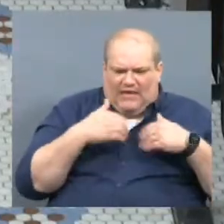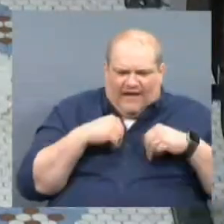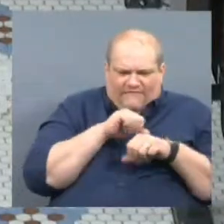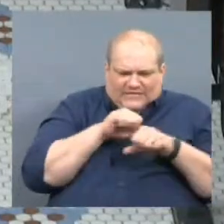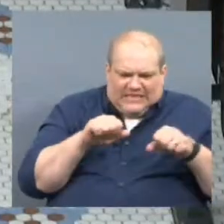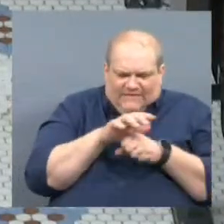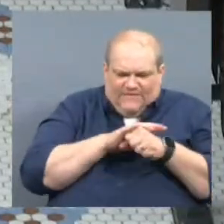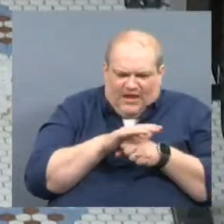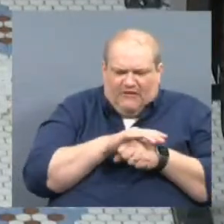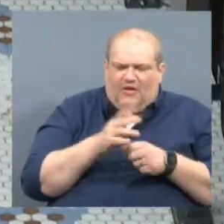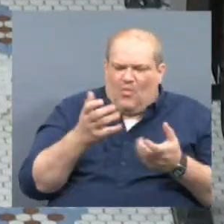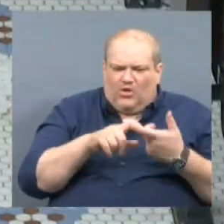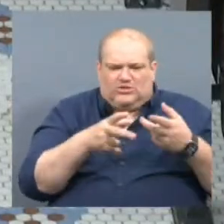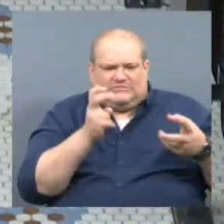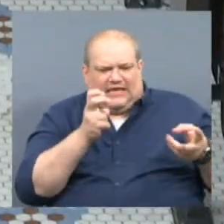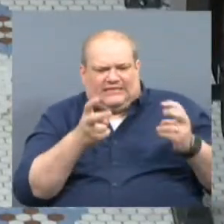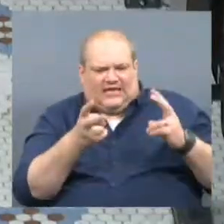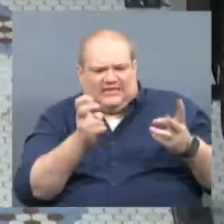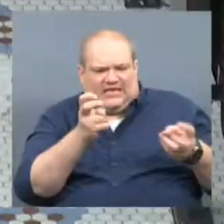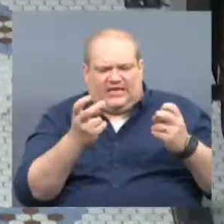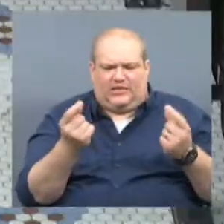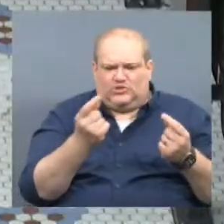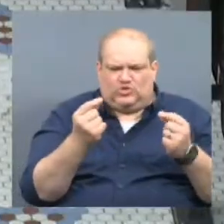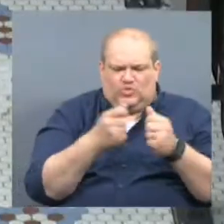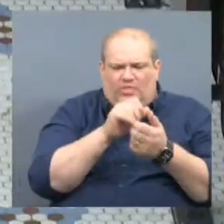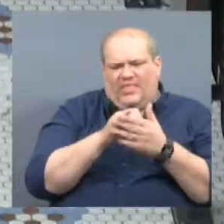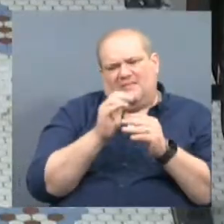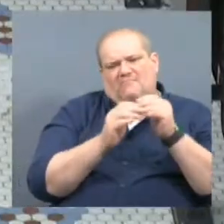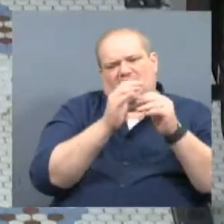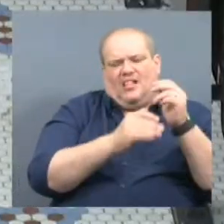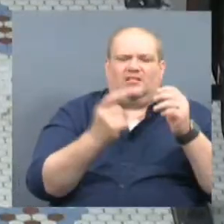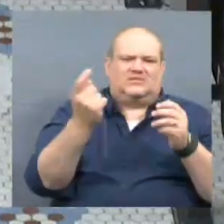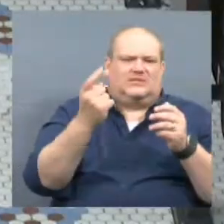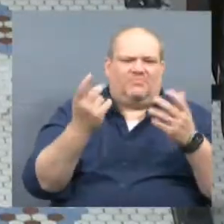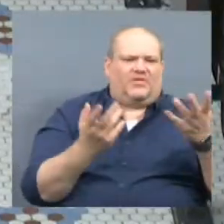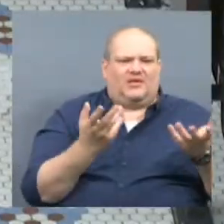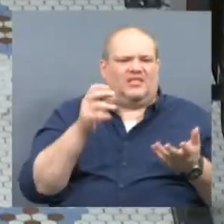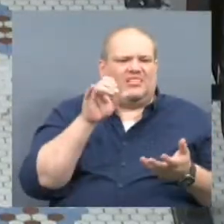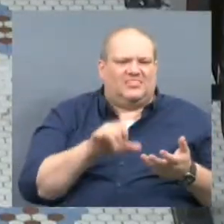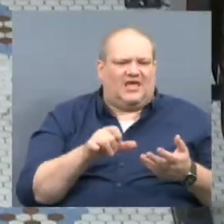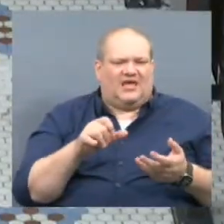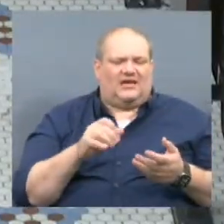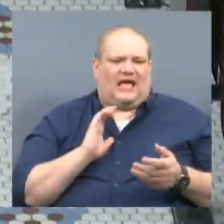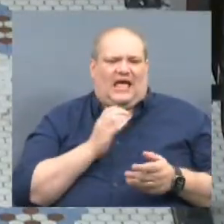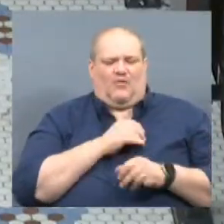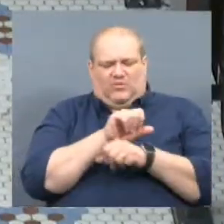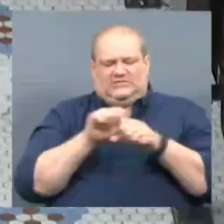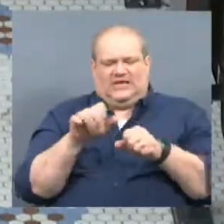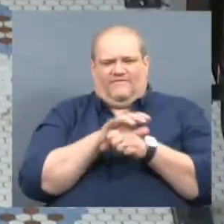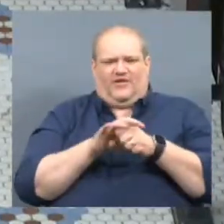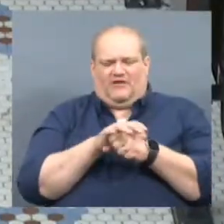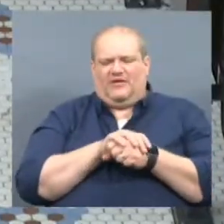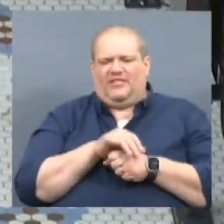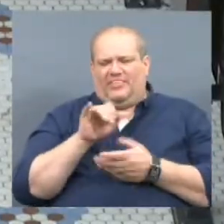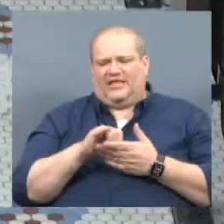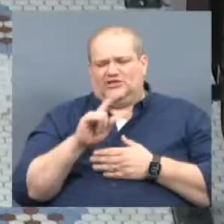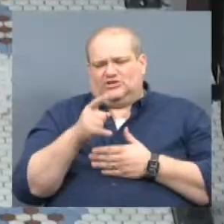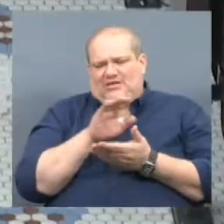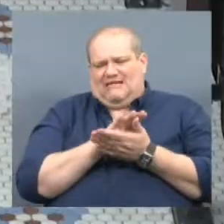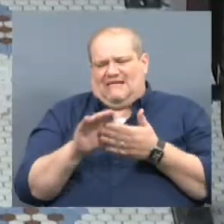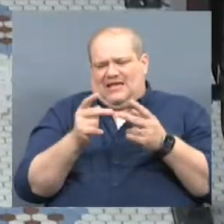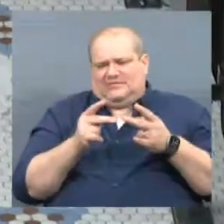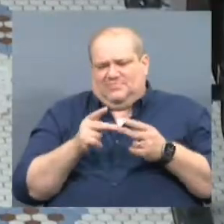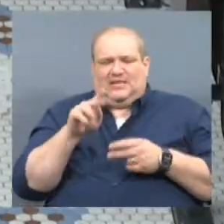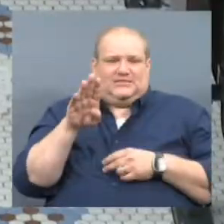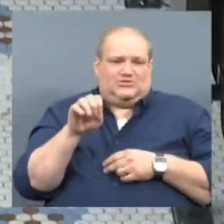safety area we got, they want to take it and do something, build something. And that's our safe haven. Like she said, it's just a nice place